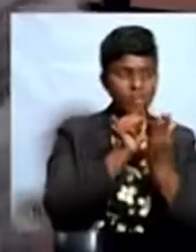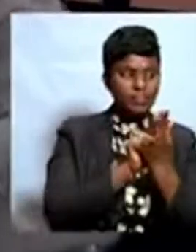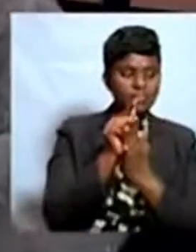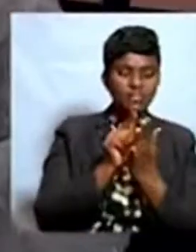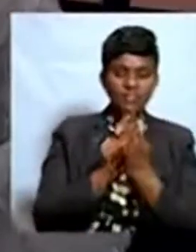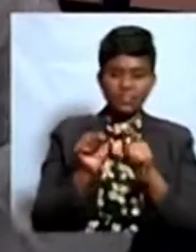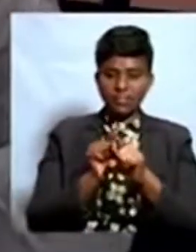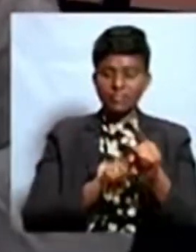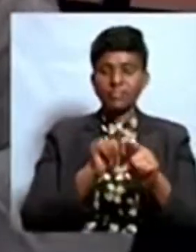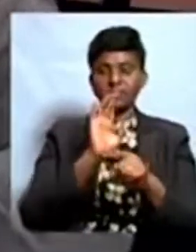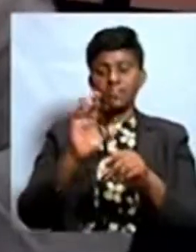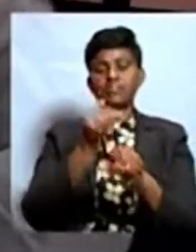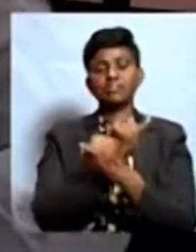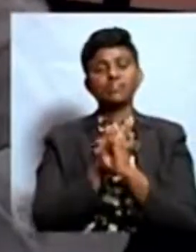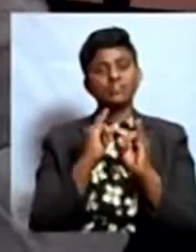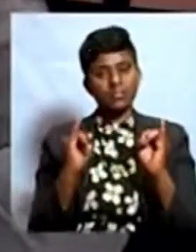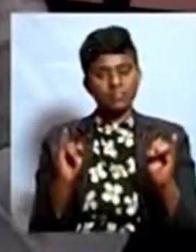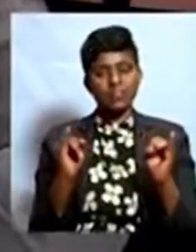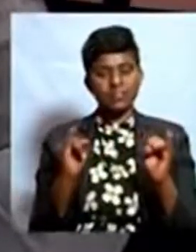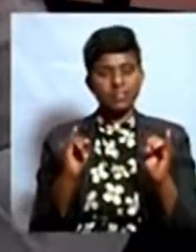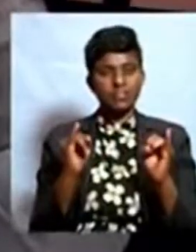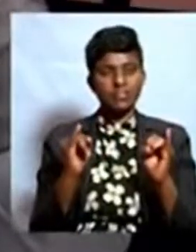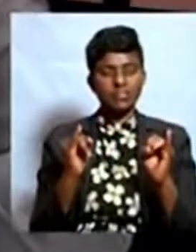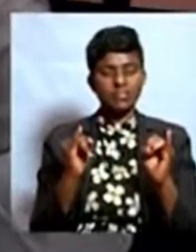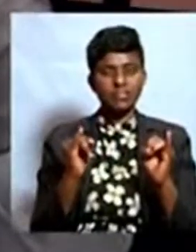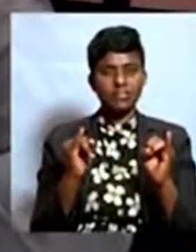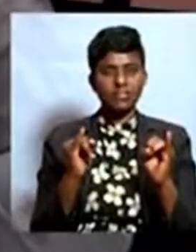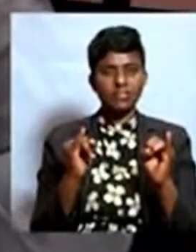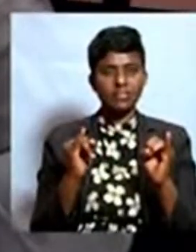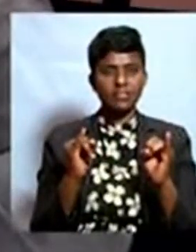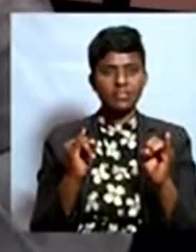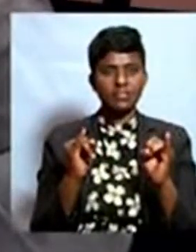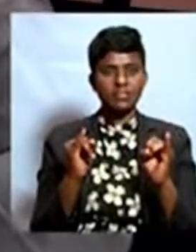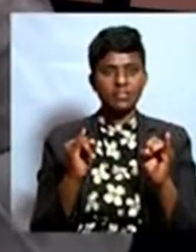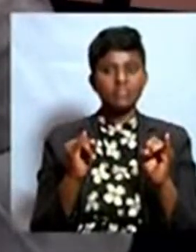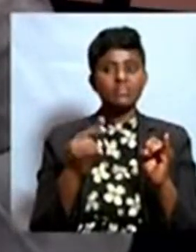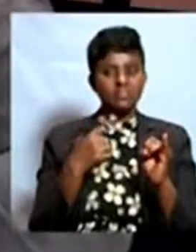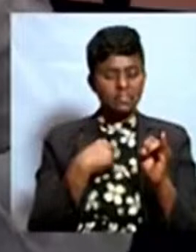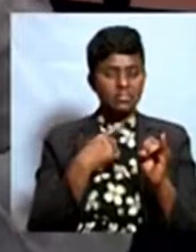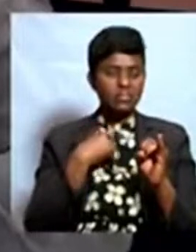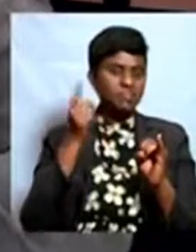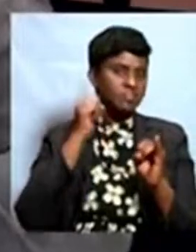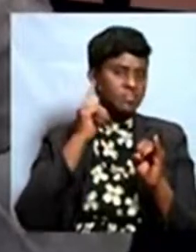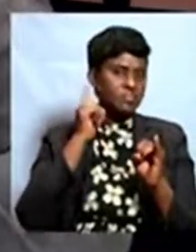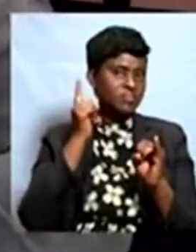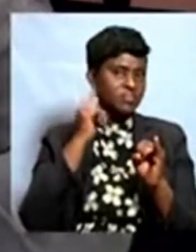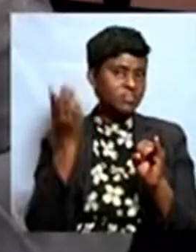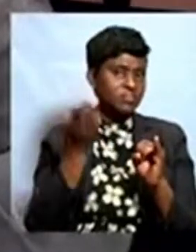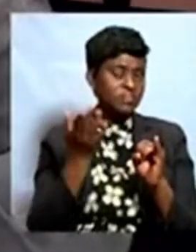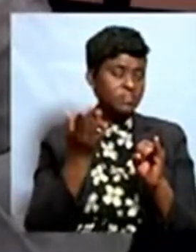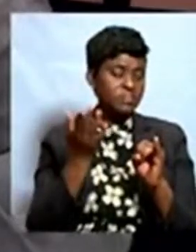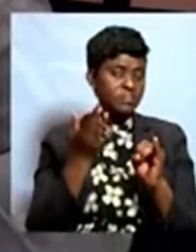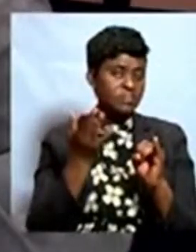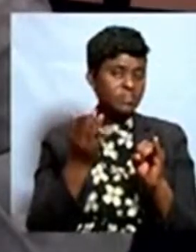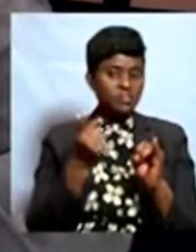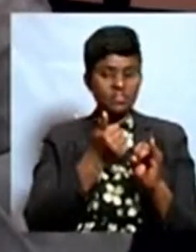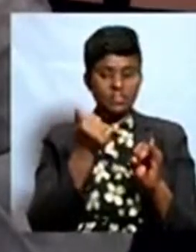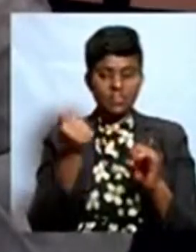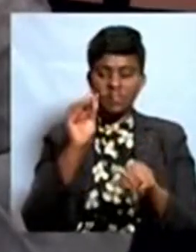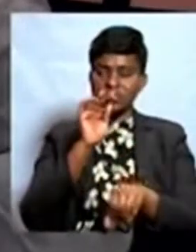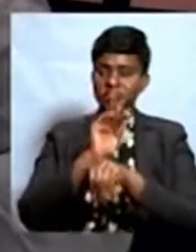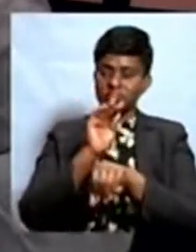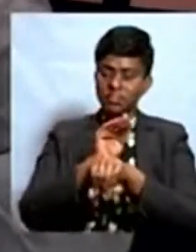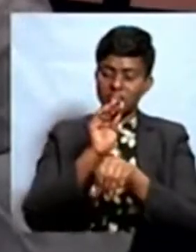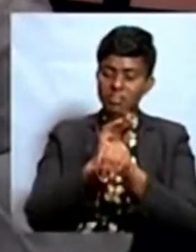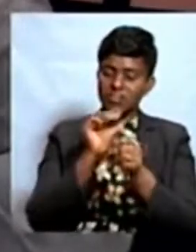the autonomy of the Civil Aviation Authority. But I haven't heard that any comment with relation to